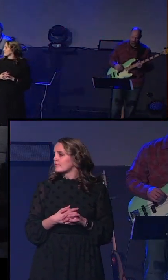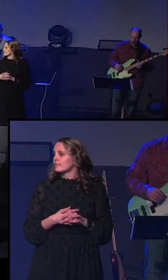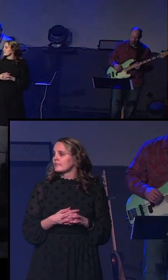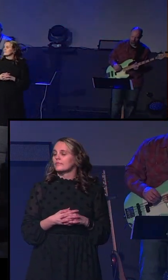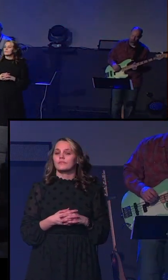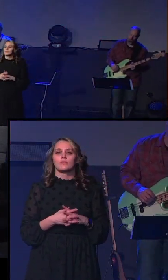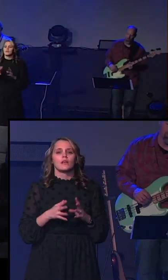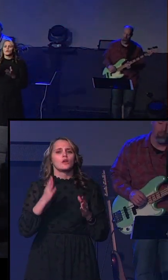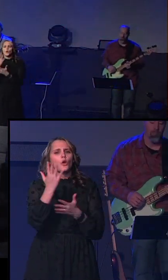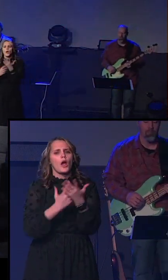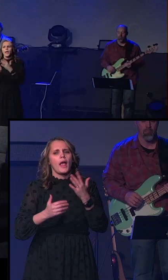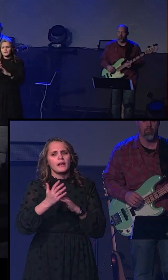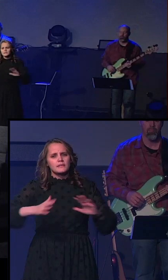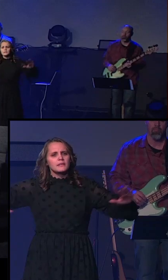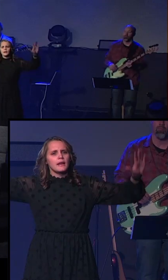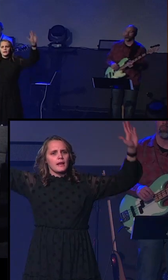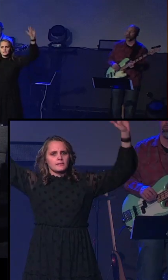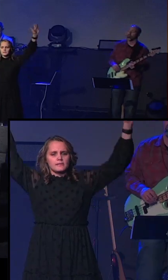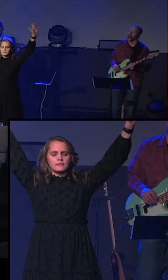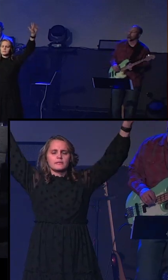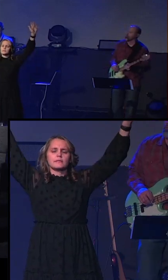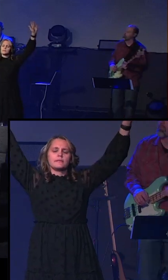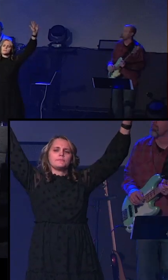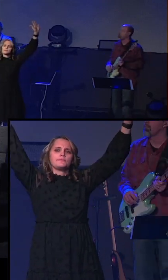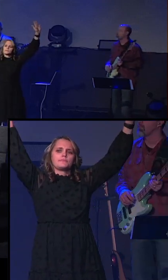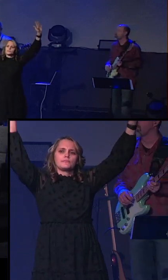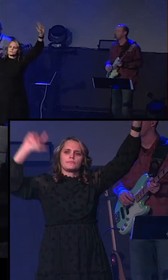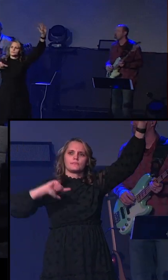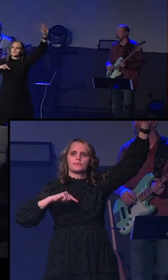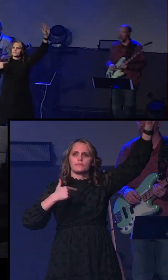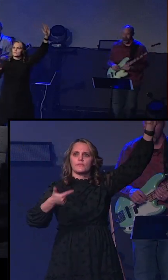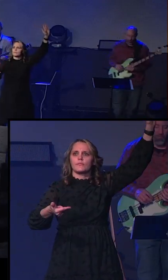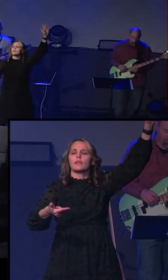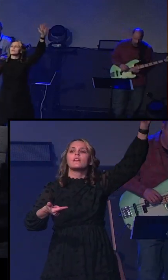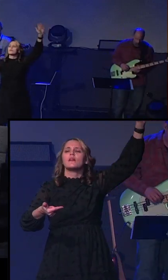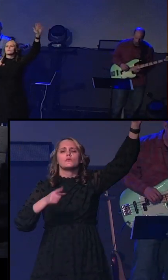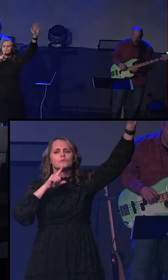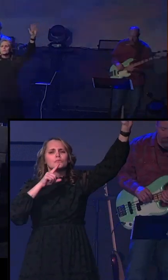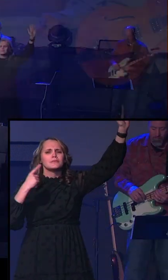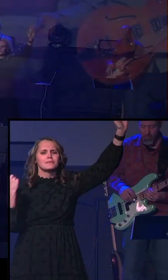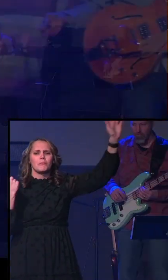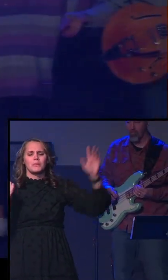lift up your hands, church. Let's lift up your hands. And there's something powerful.